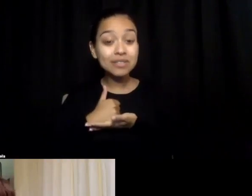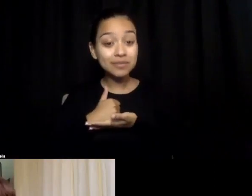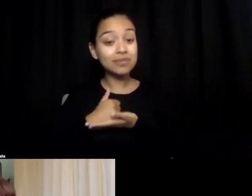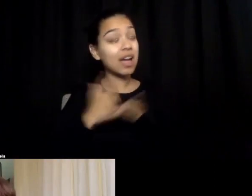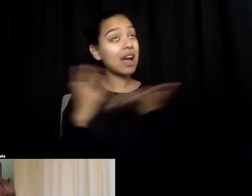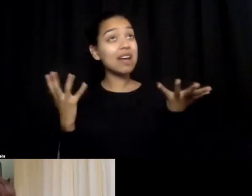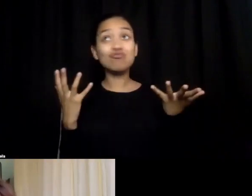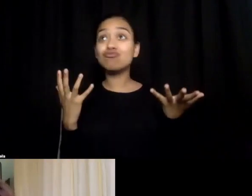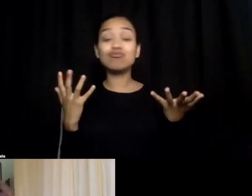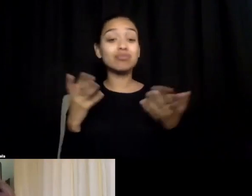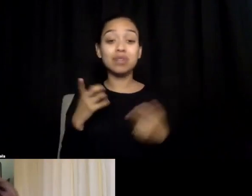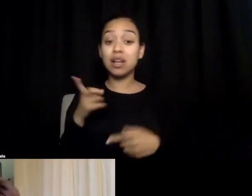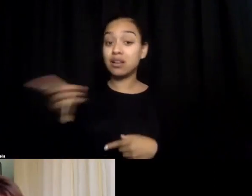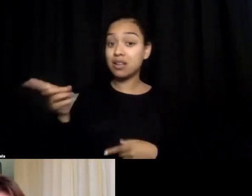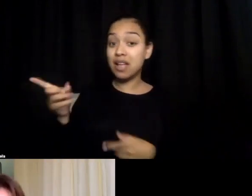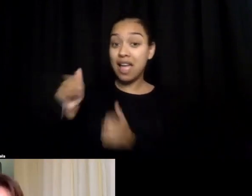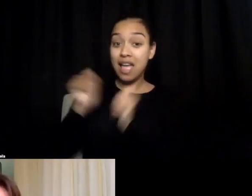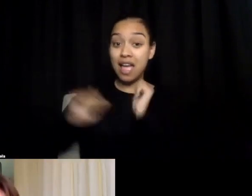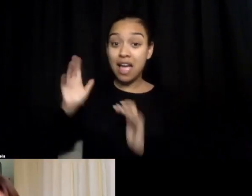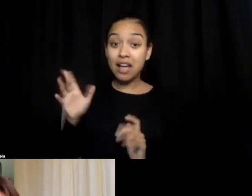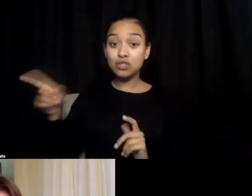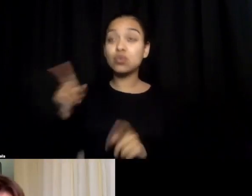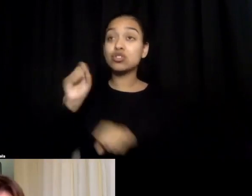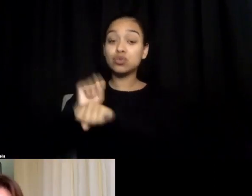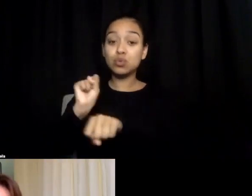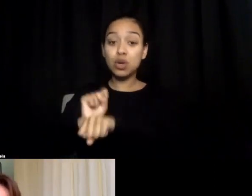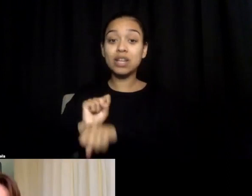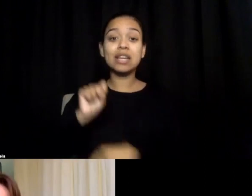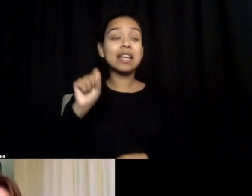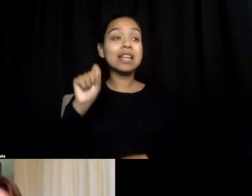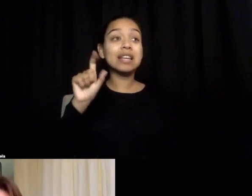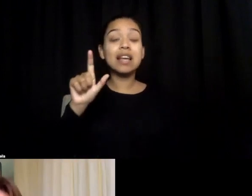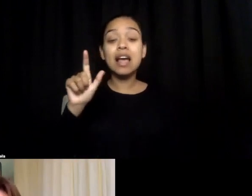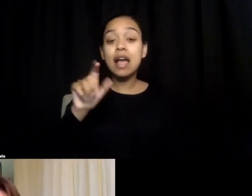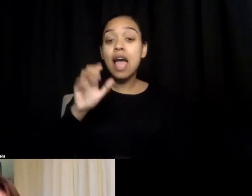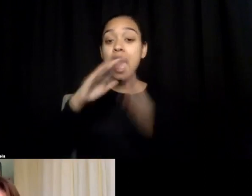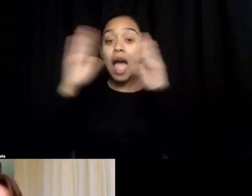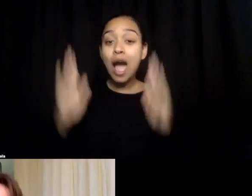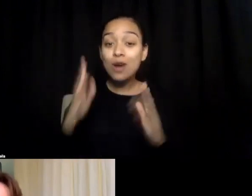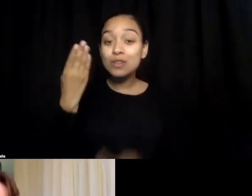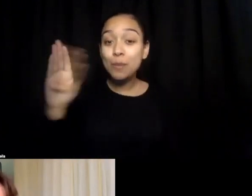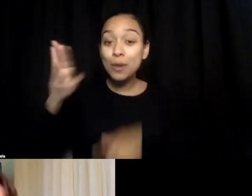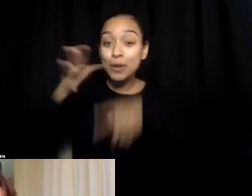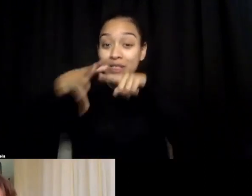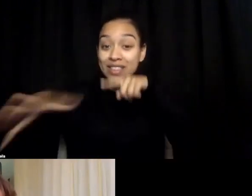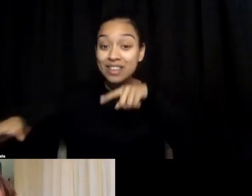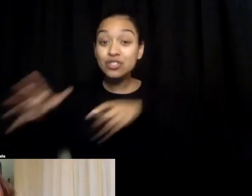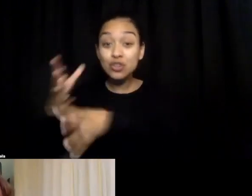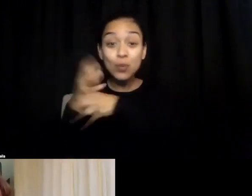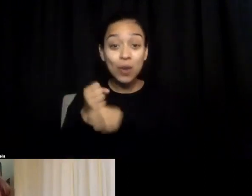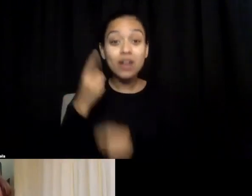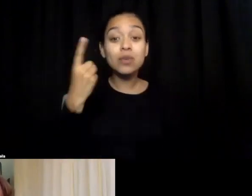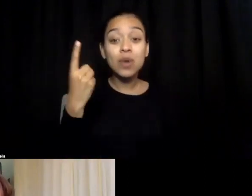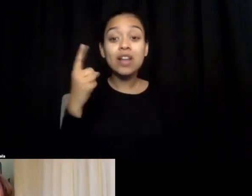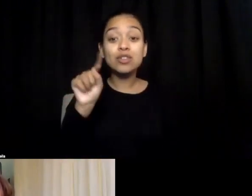I heard from her when she was doing House of Blue Leaves at Lincoln Center in New York. Oh, I love that show. She won a Tony for it. She said she did not know as an